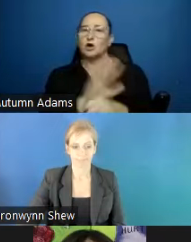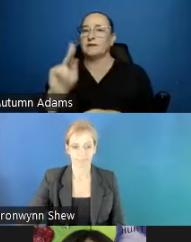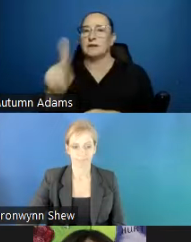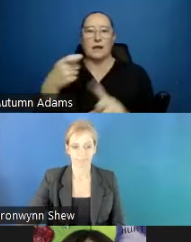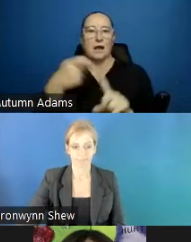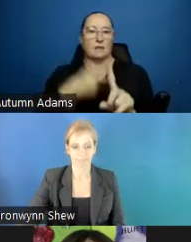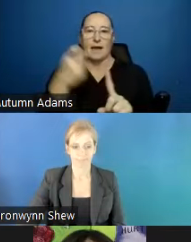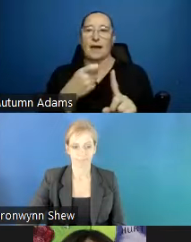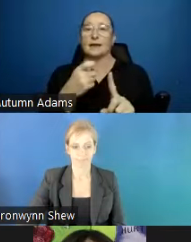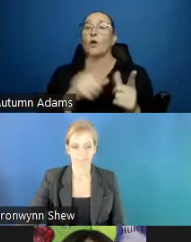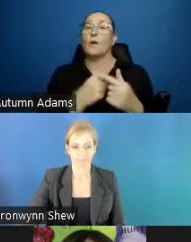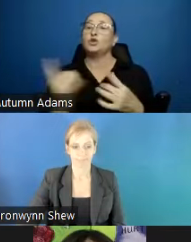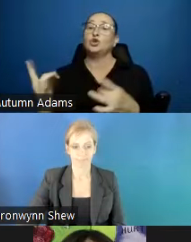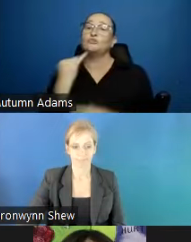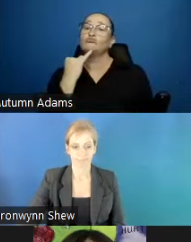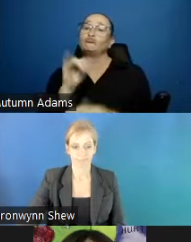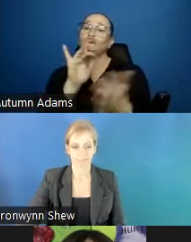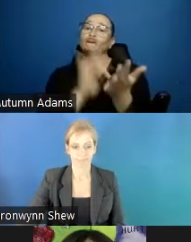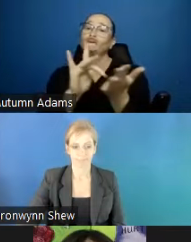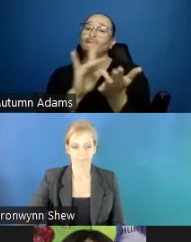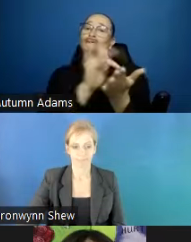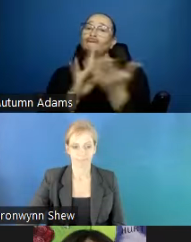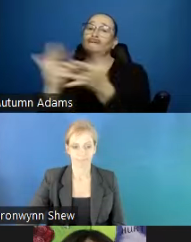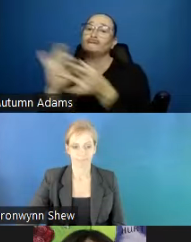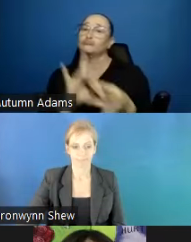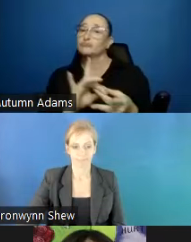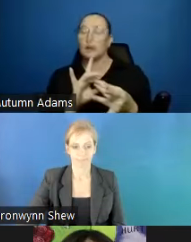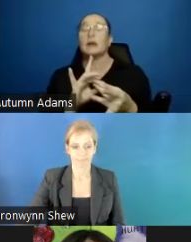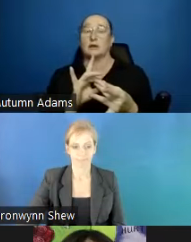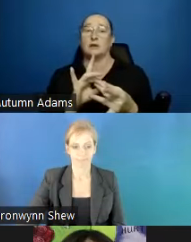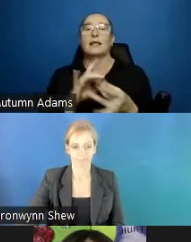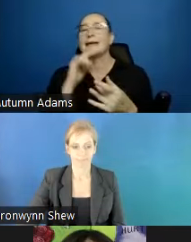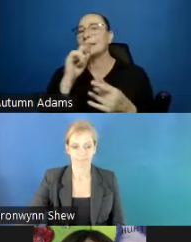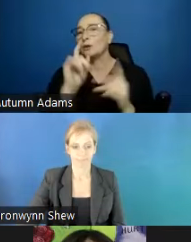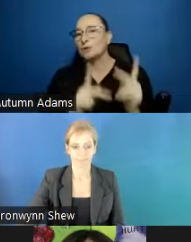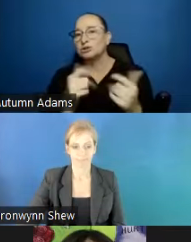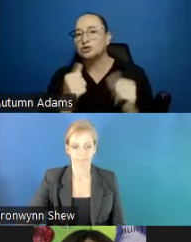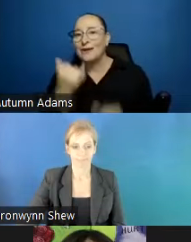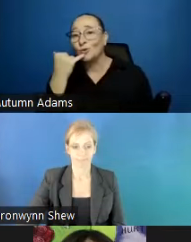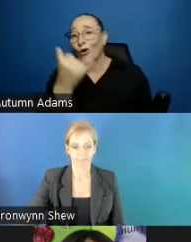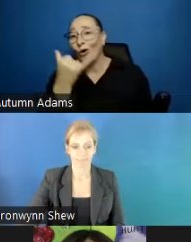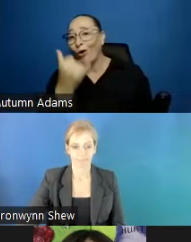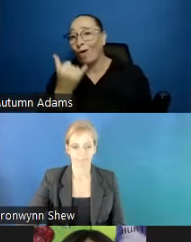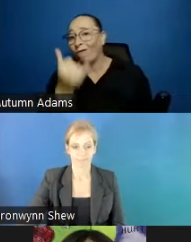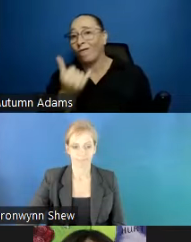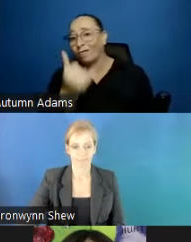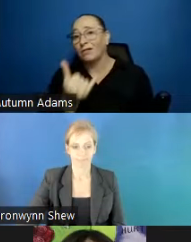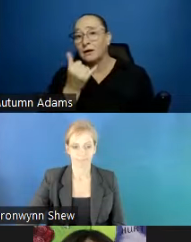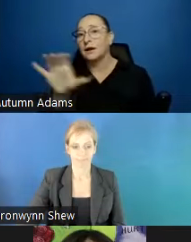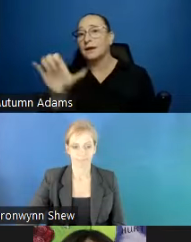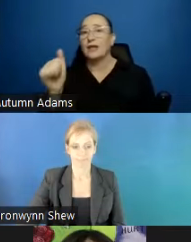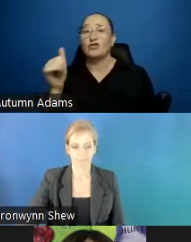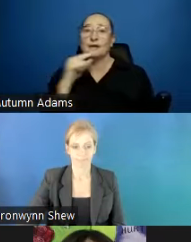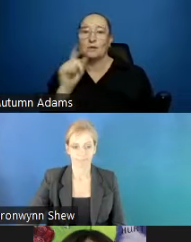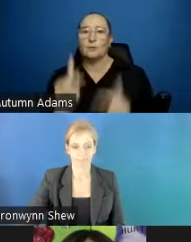like a hearing person who's trying to call another hearing person, it's the same idea. A lot of times you have to, like if